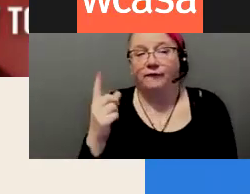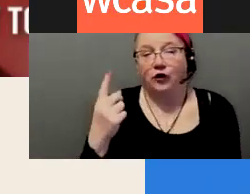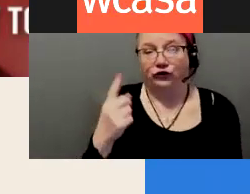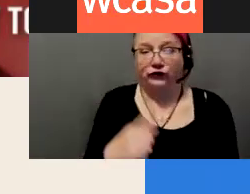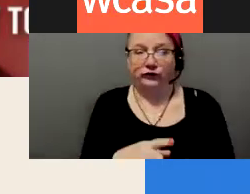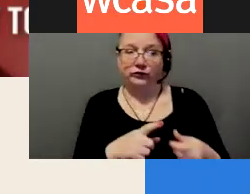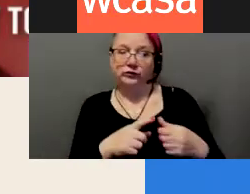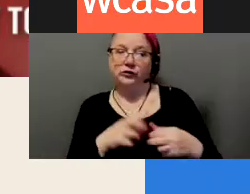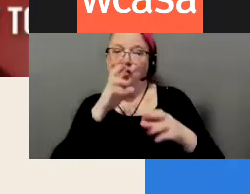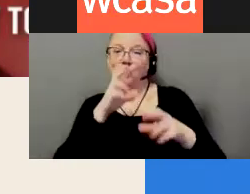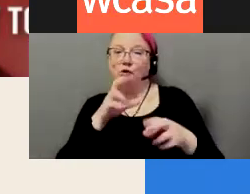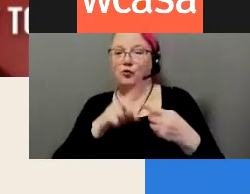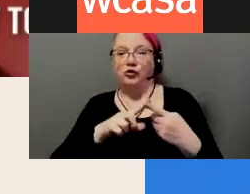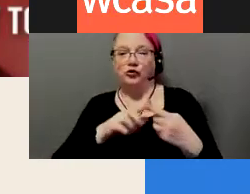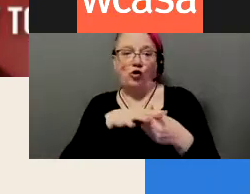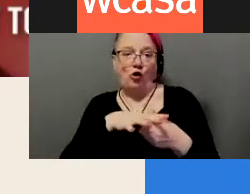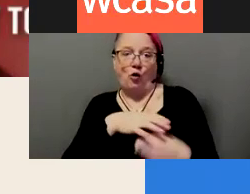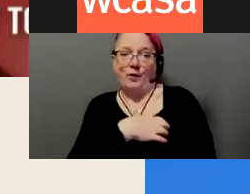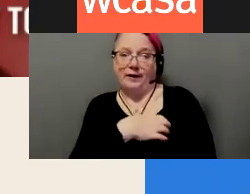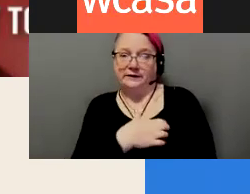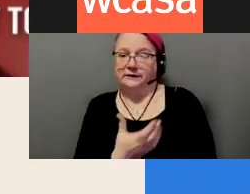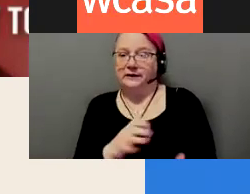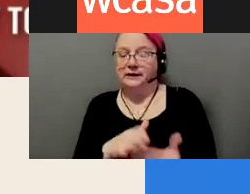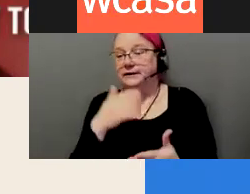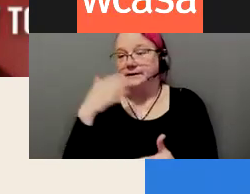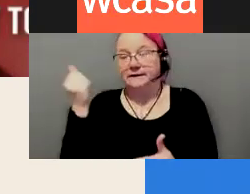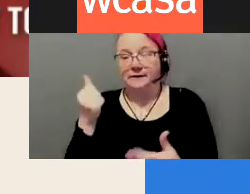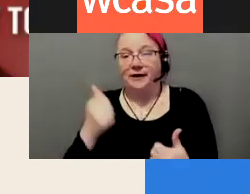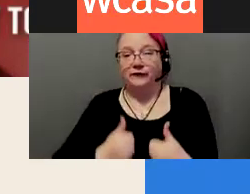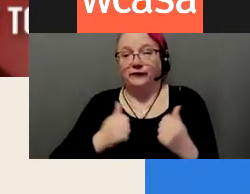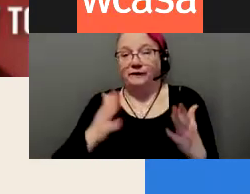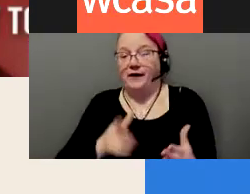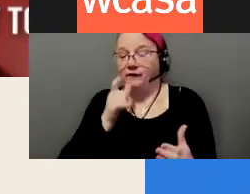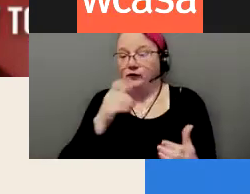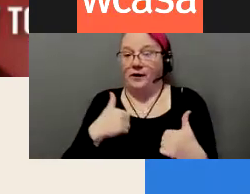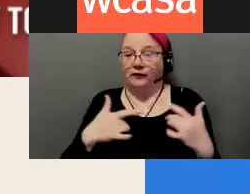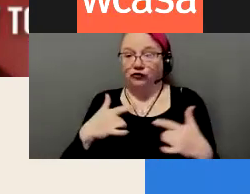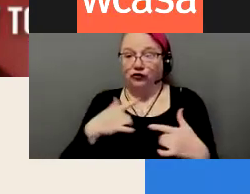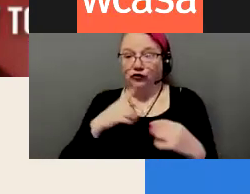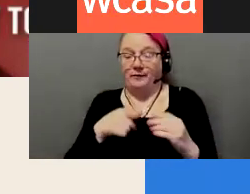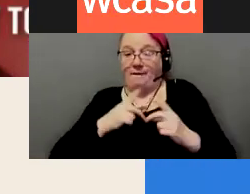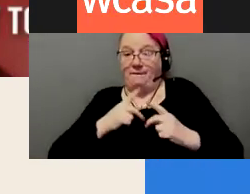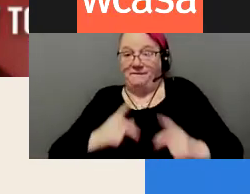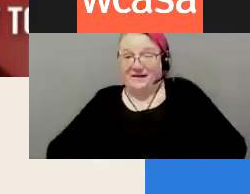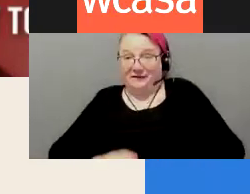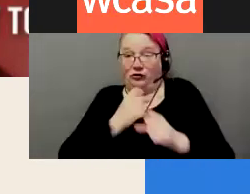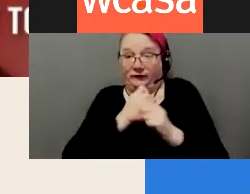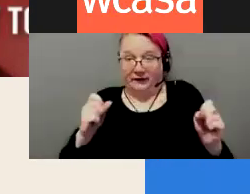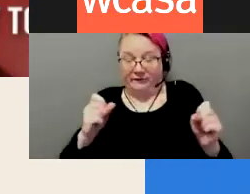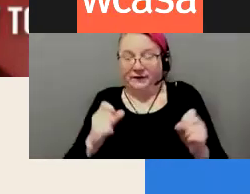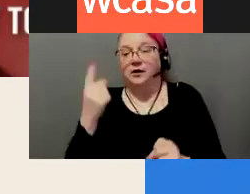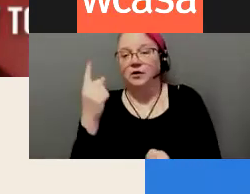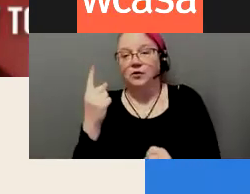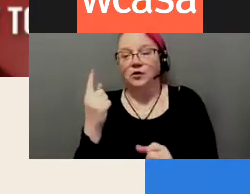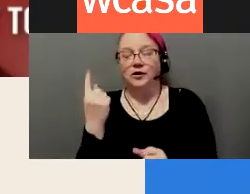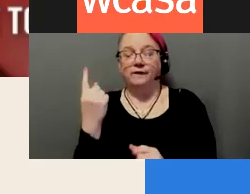is reporting to your local law enforcement. This is the best option for survivors who have concerns about physical safety. As I mentioned, one of our first